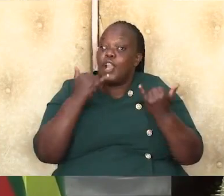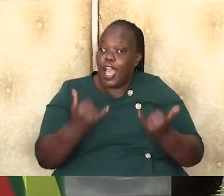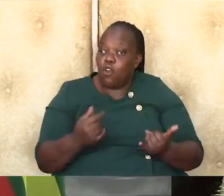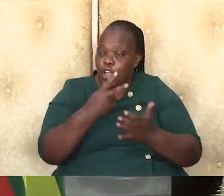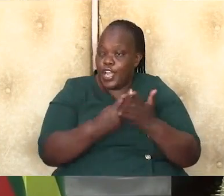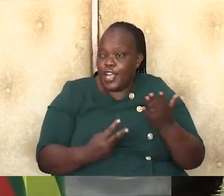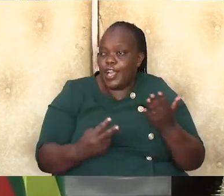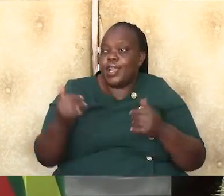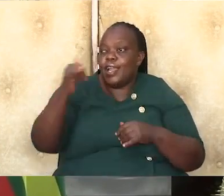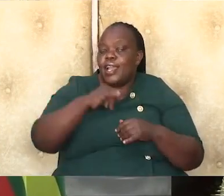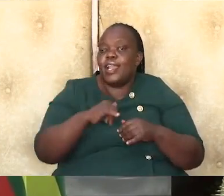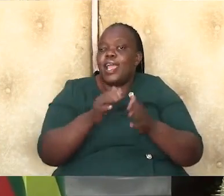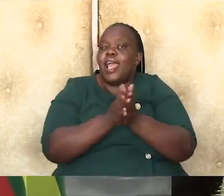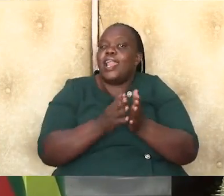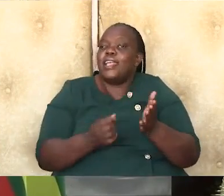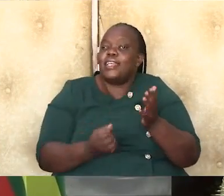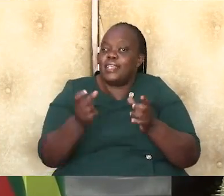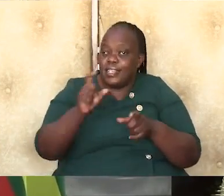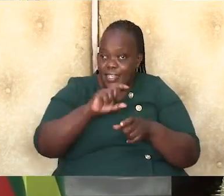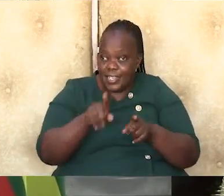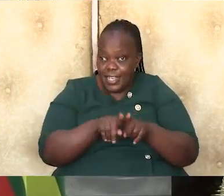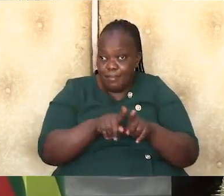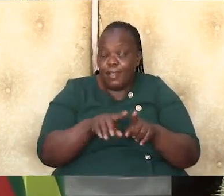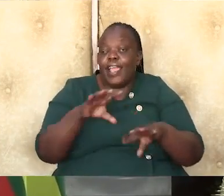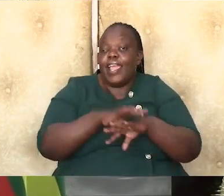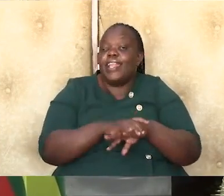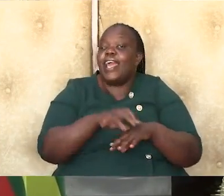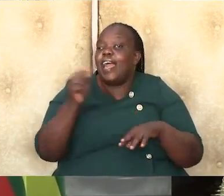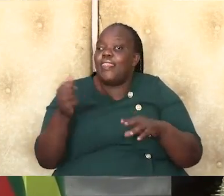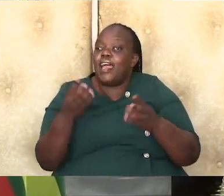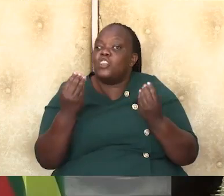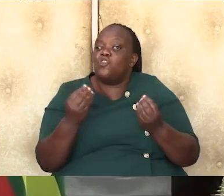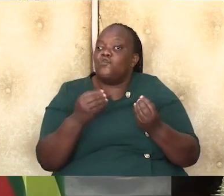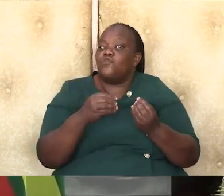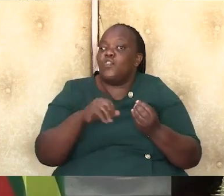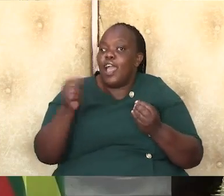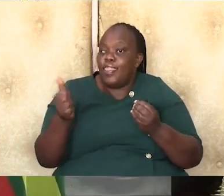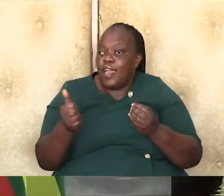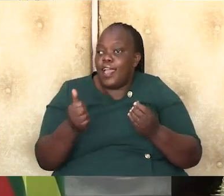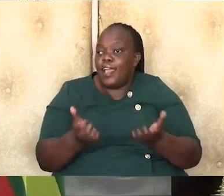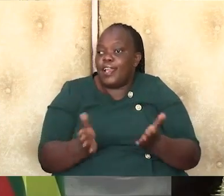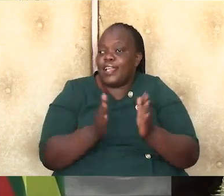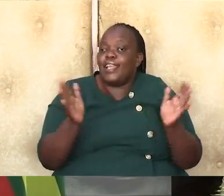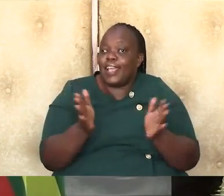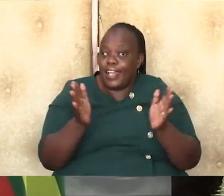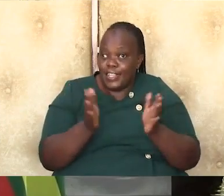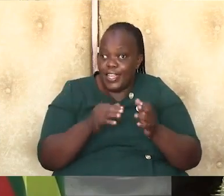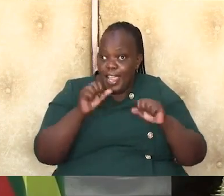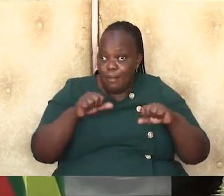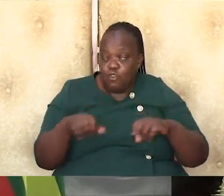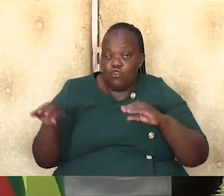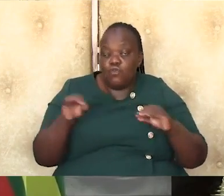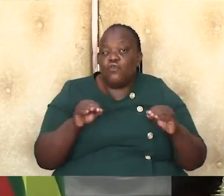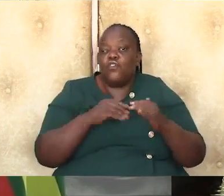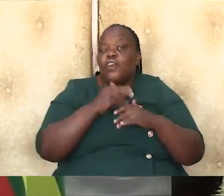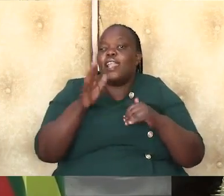our immigration booths and increased personnel and established e-gates, amongst other software and infrastructure upgrades, so that we are able to move forward.